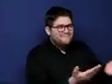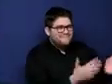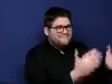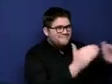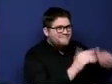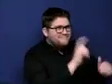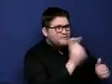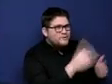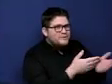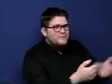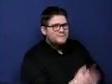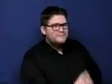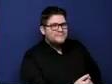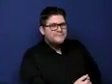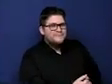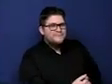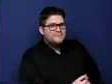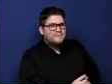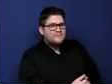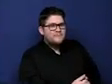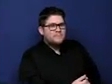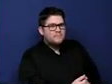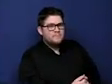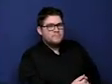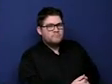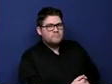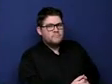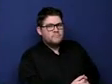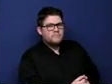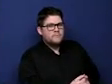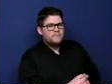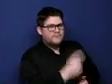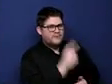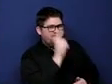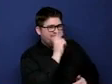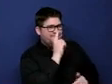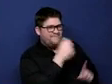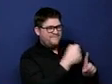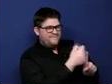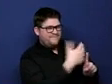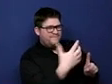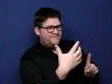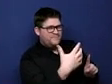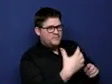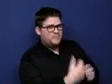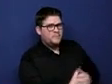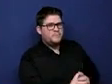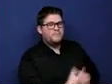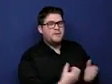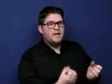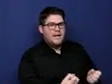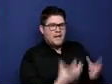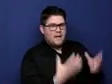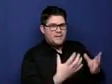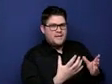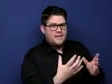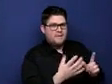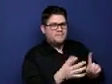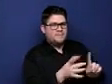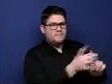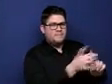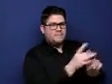I'm wondering if you could provide details on what percentage of the cases that go through PCR screening test